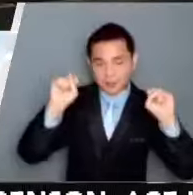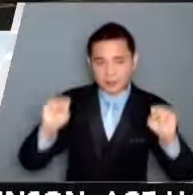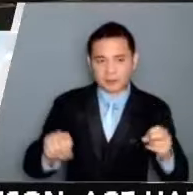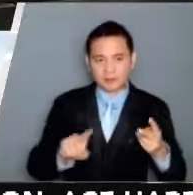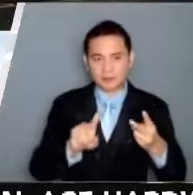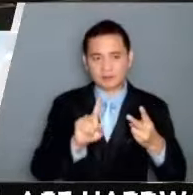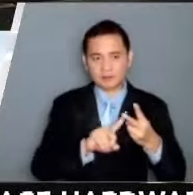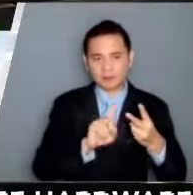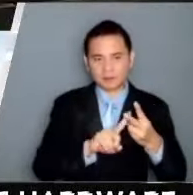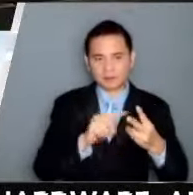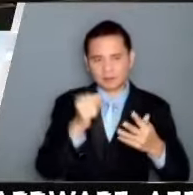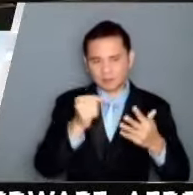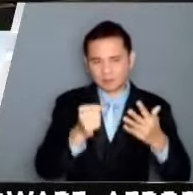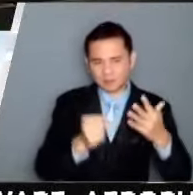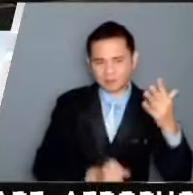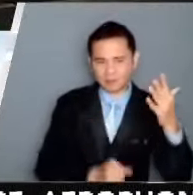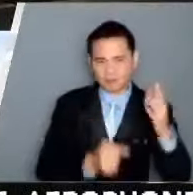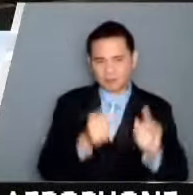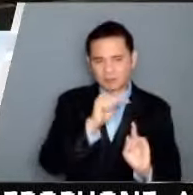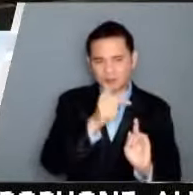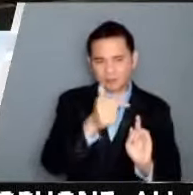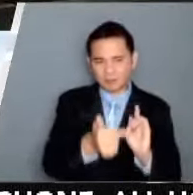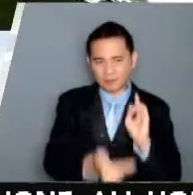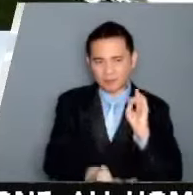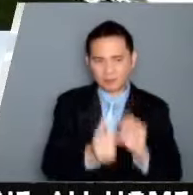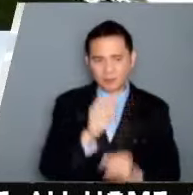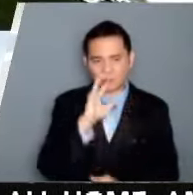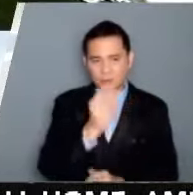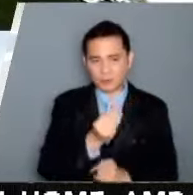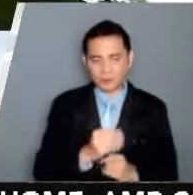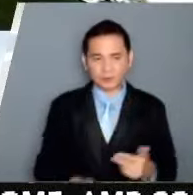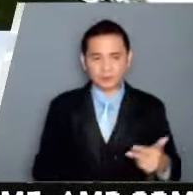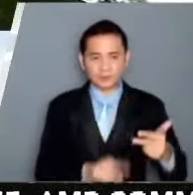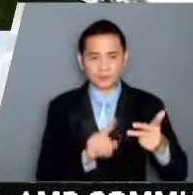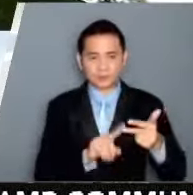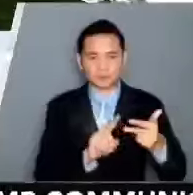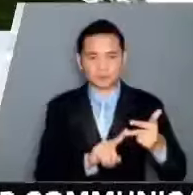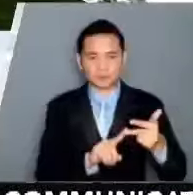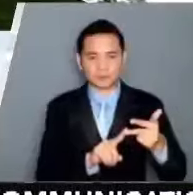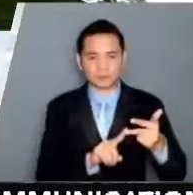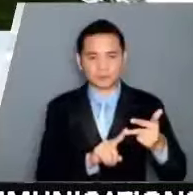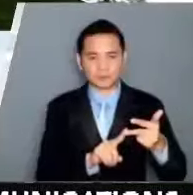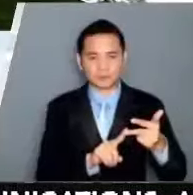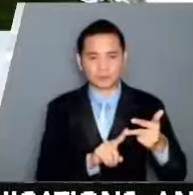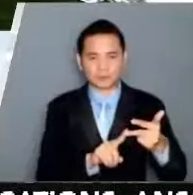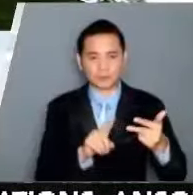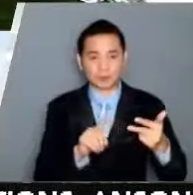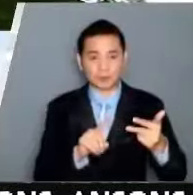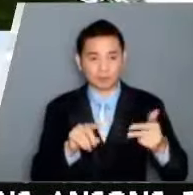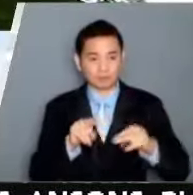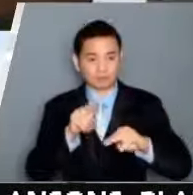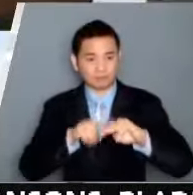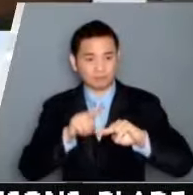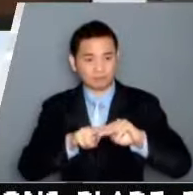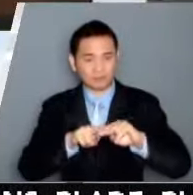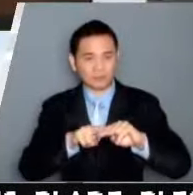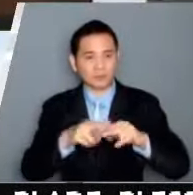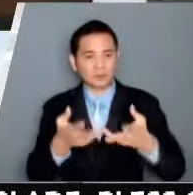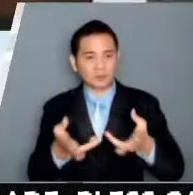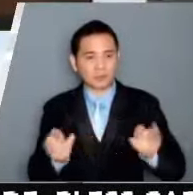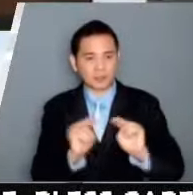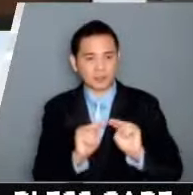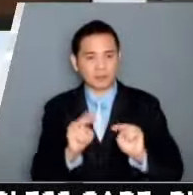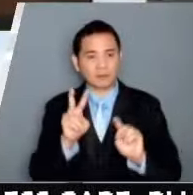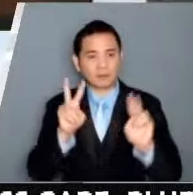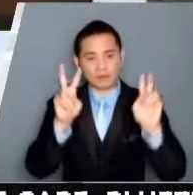ang nakaupong Vice Presidente. Pangalawa, ang designated survivor ang uupo sa pwesto ng Vice Presidente sakaling